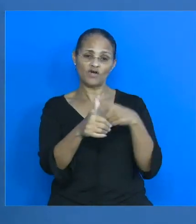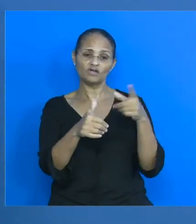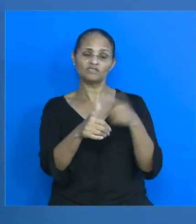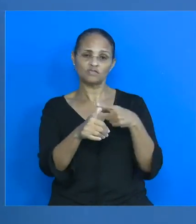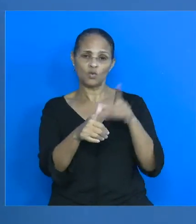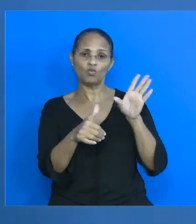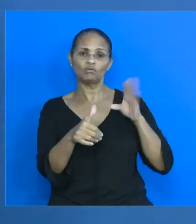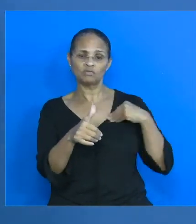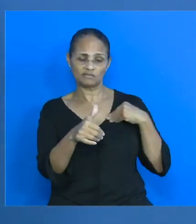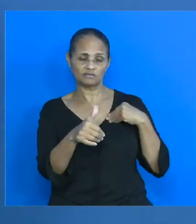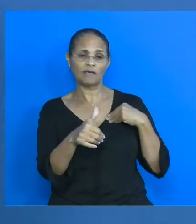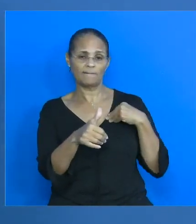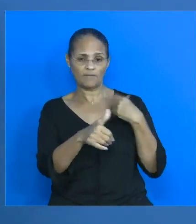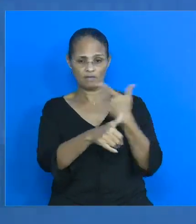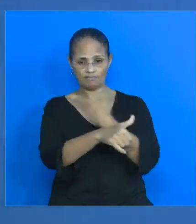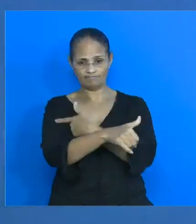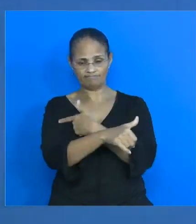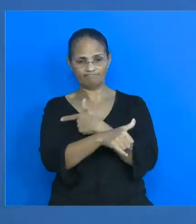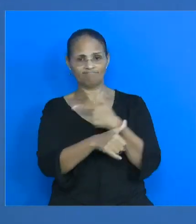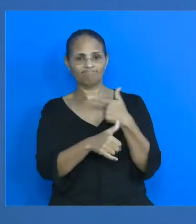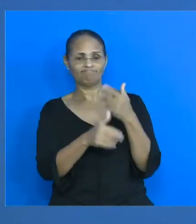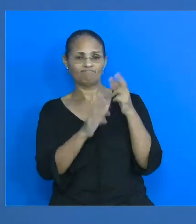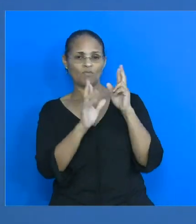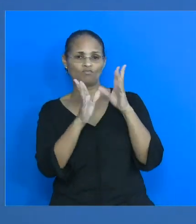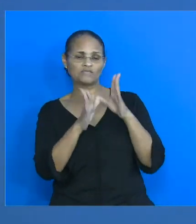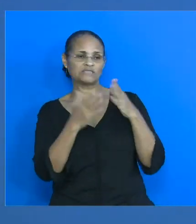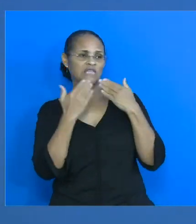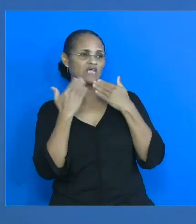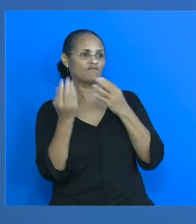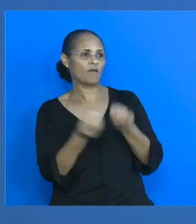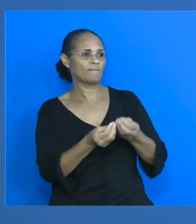of the vaccine. Okay, thank you very much. Those are my questions.